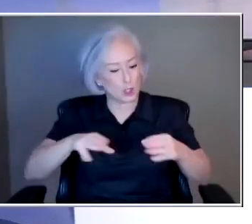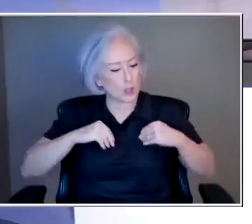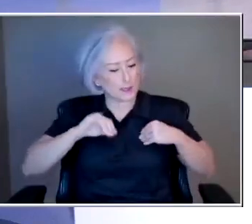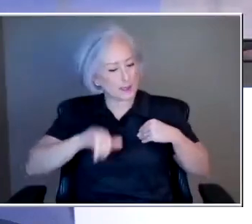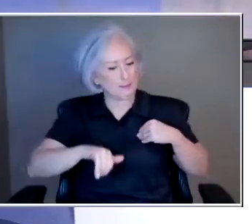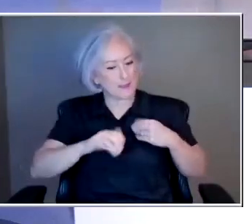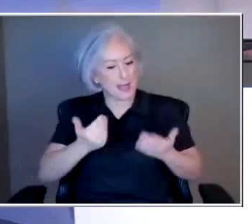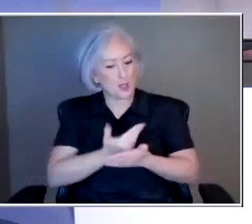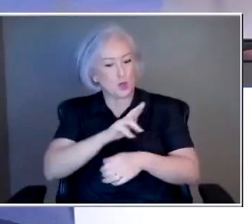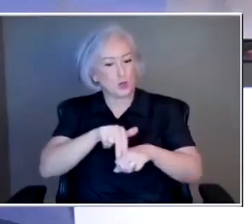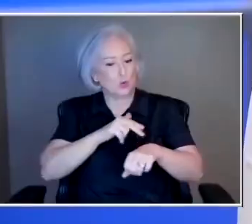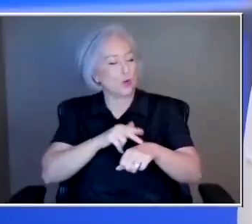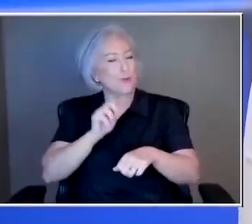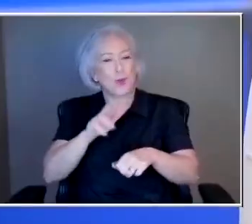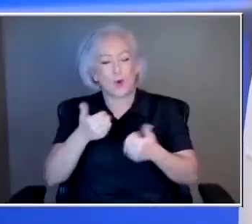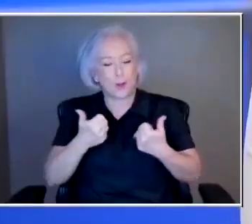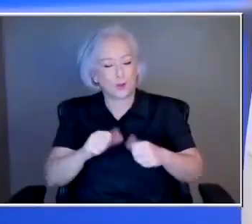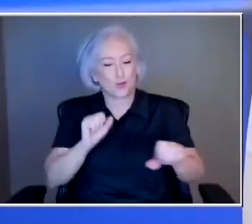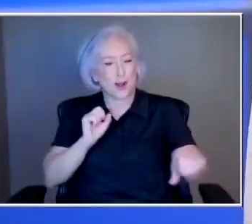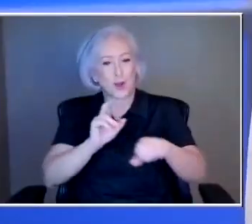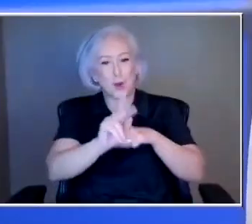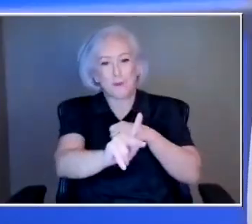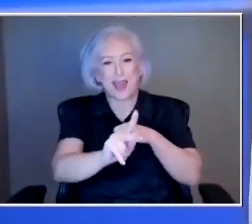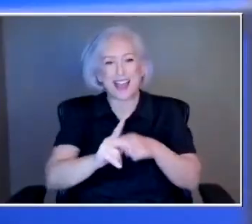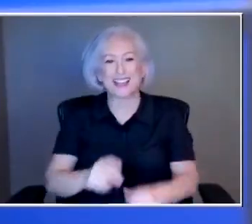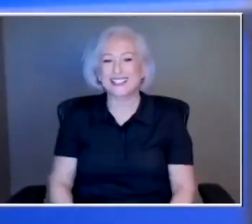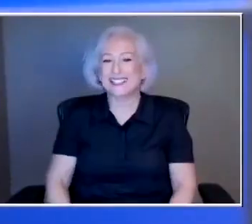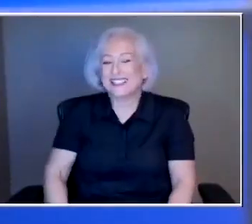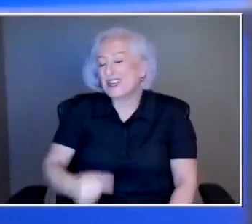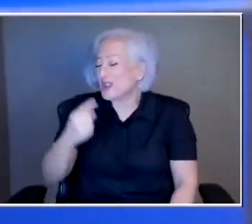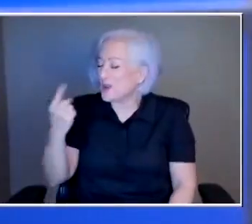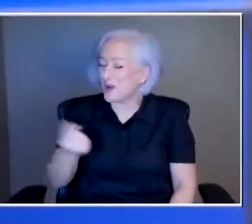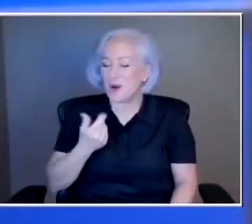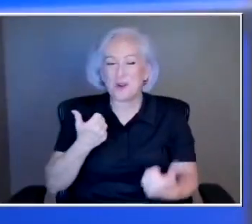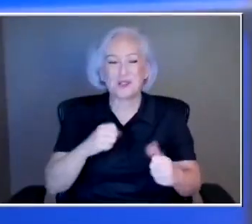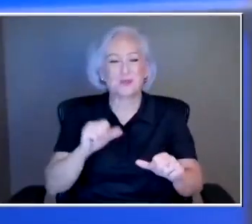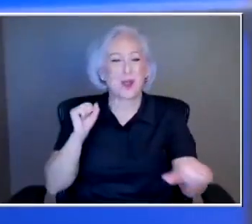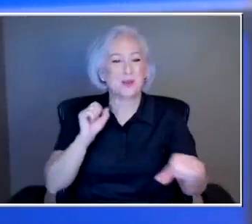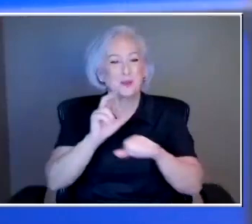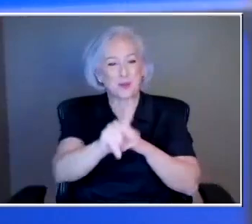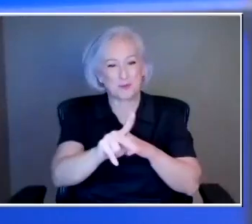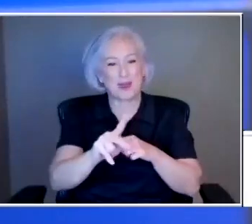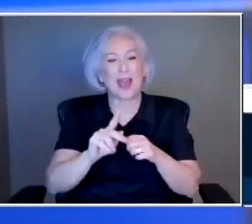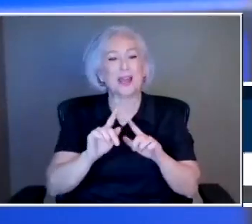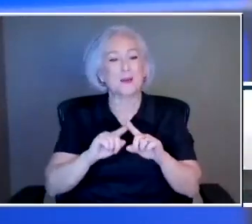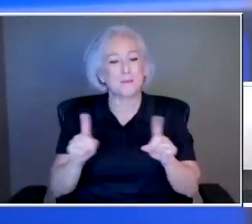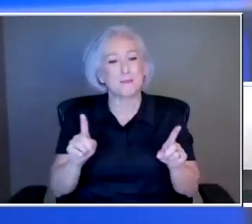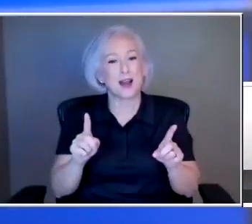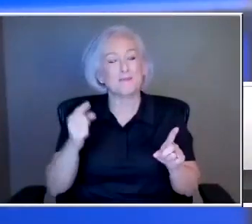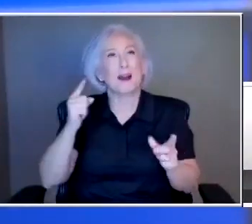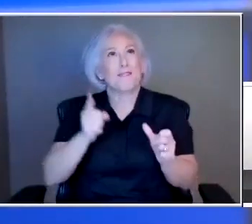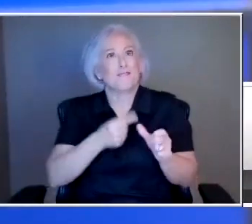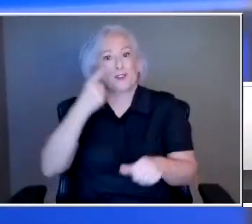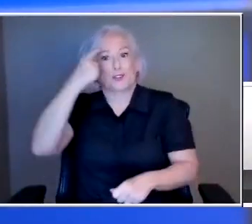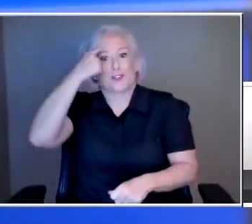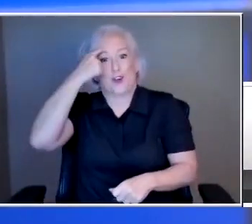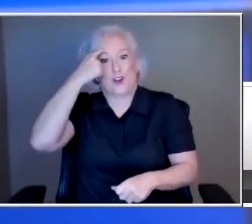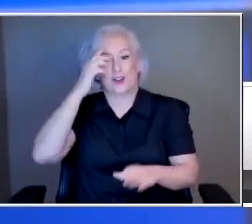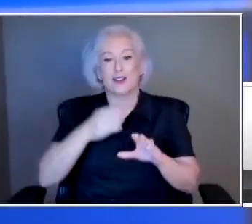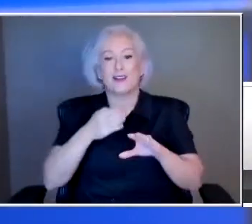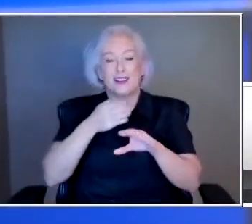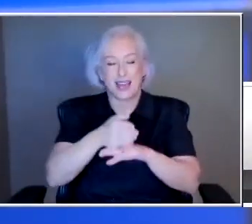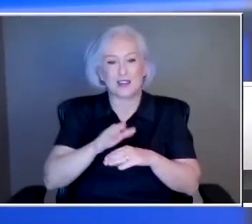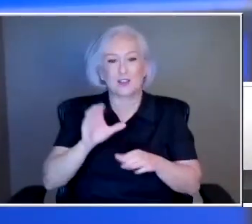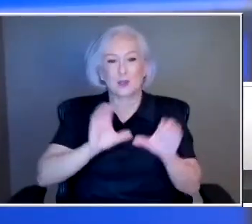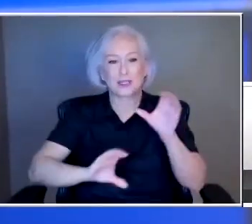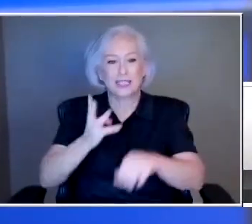used to be? I think you always try to get it back to how it used to be. And the original thought was, after chemo, radiation,